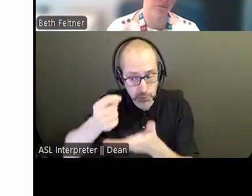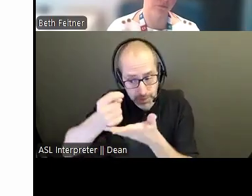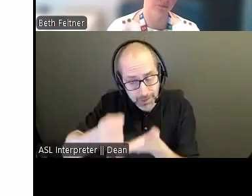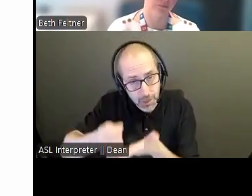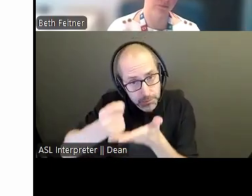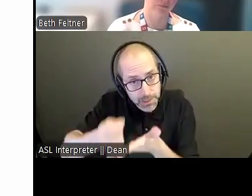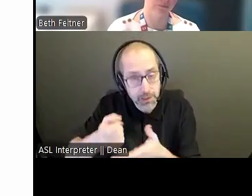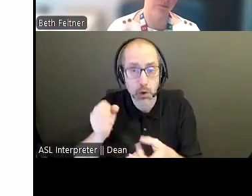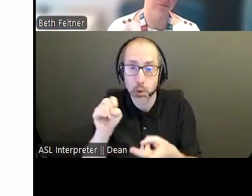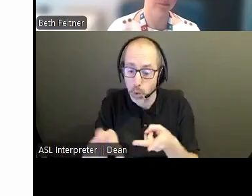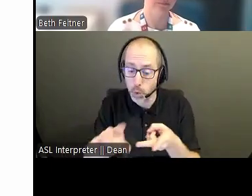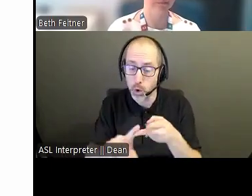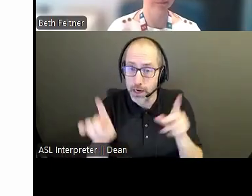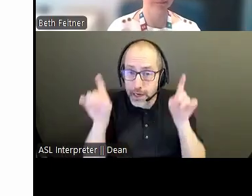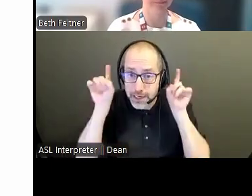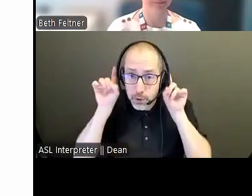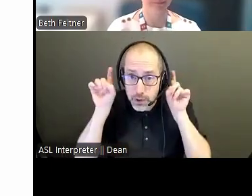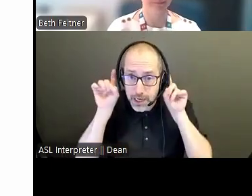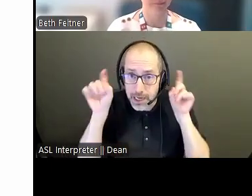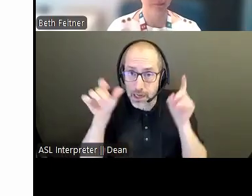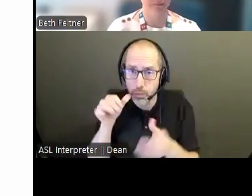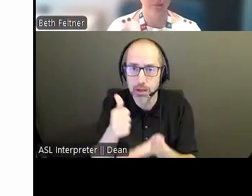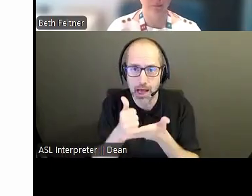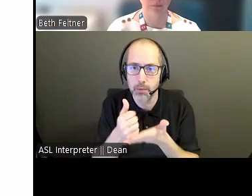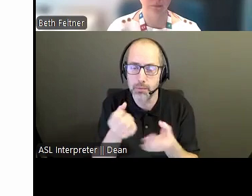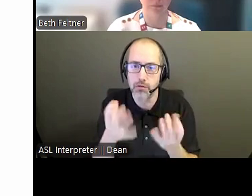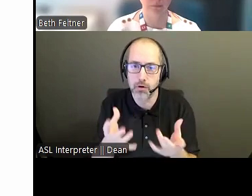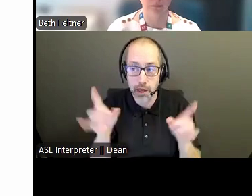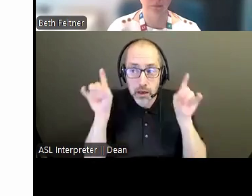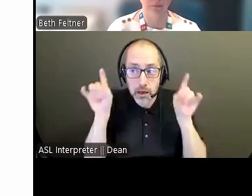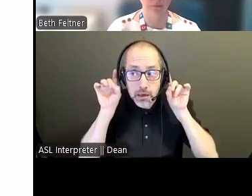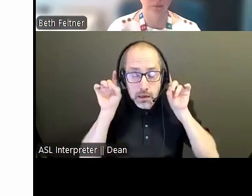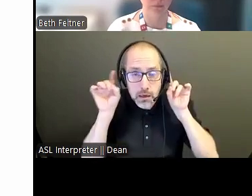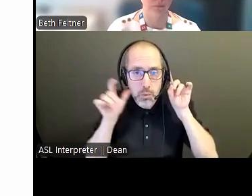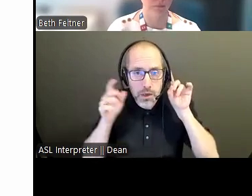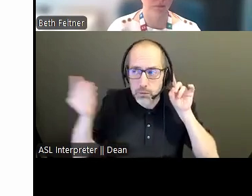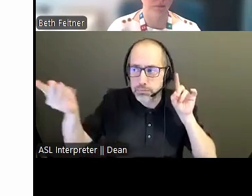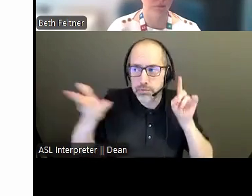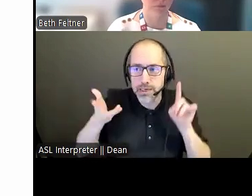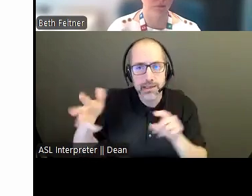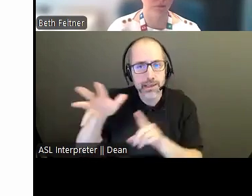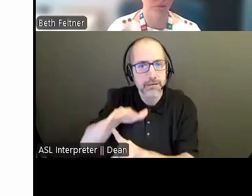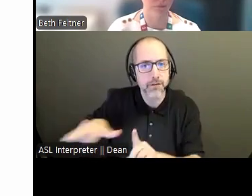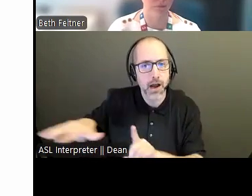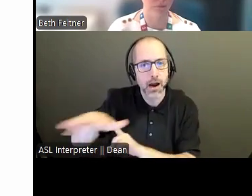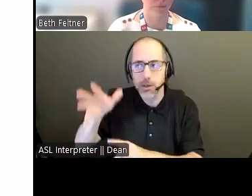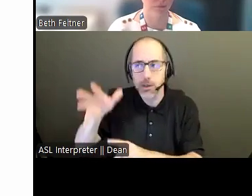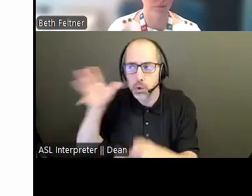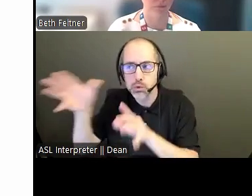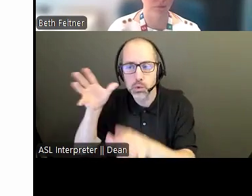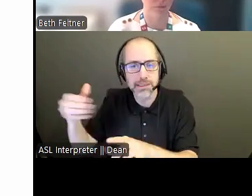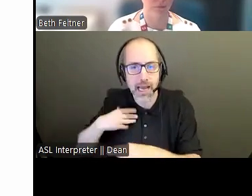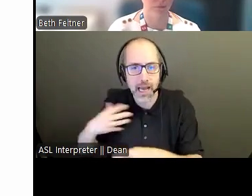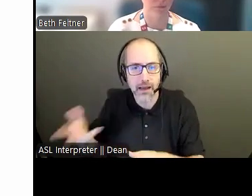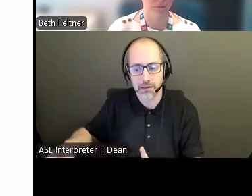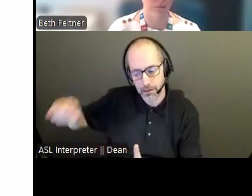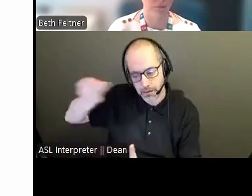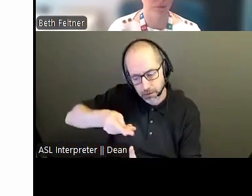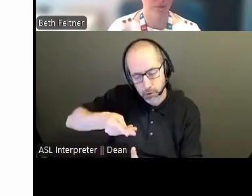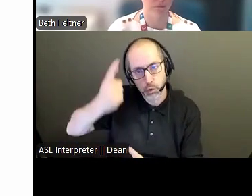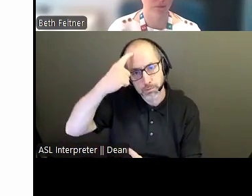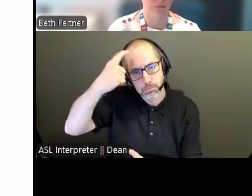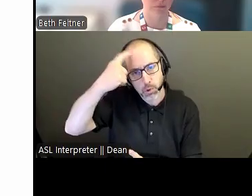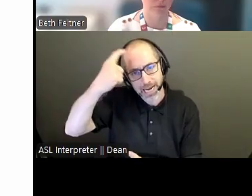actually help a lot because it's going to bring environmental sounds back into our life. So,